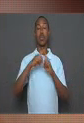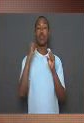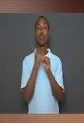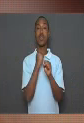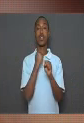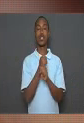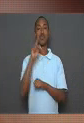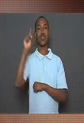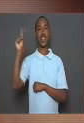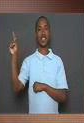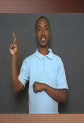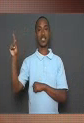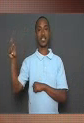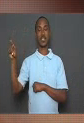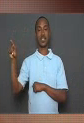form products.